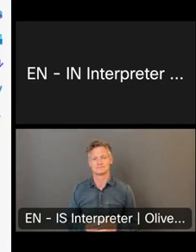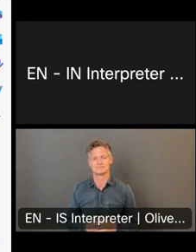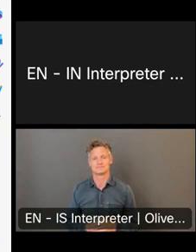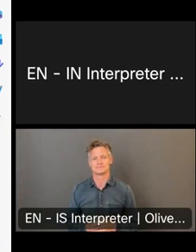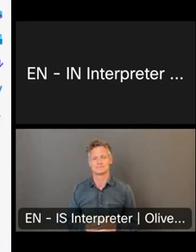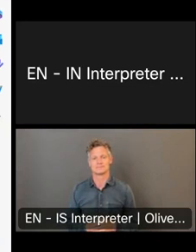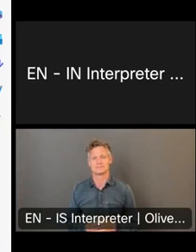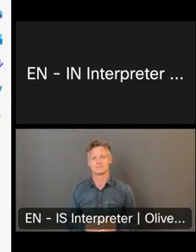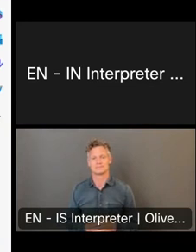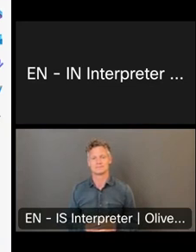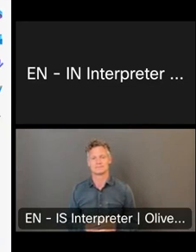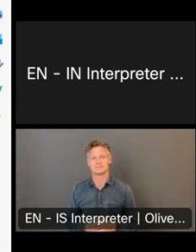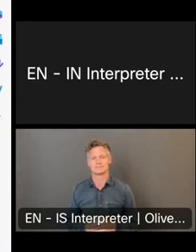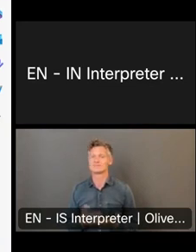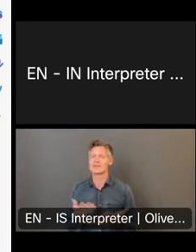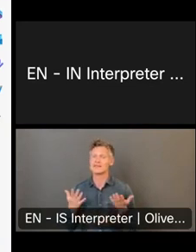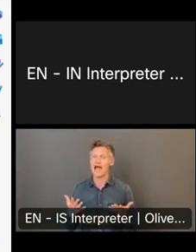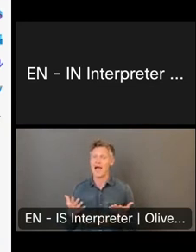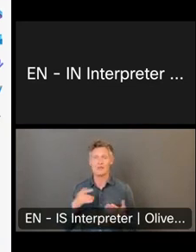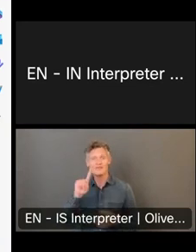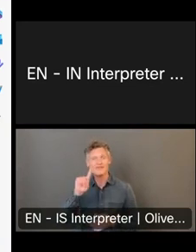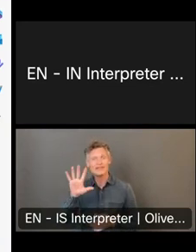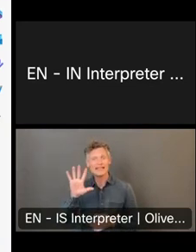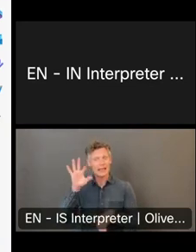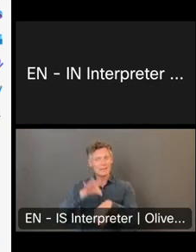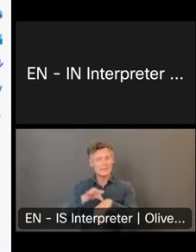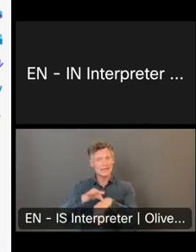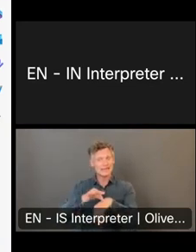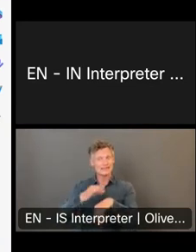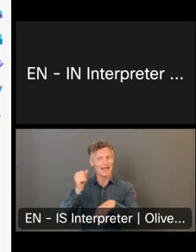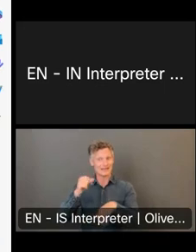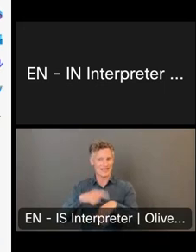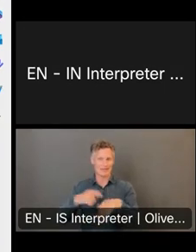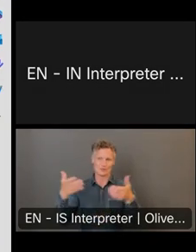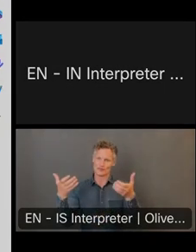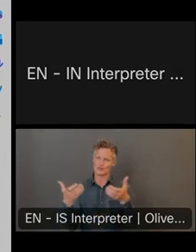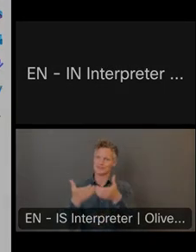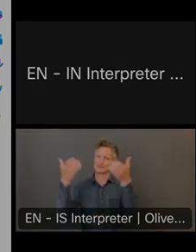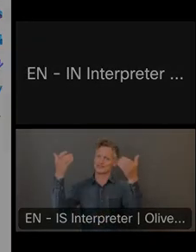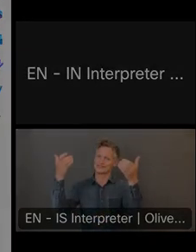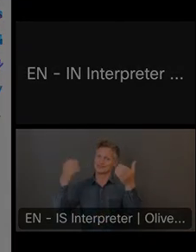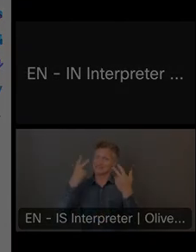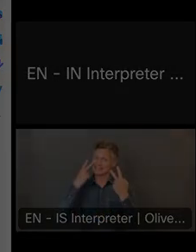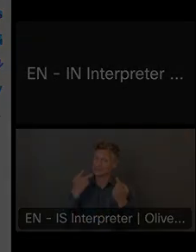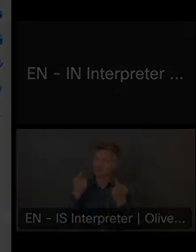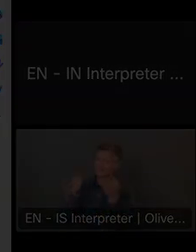So there's the reception in just a quarter of an hour, just time for a pit stop, and then we'll see you in the reception.